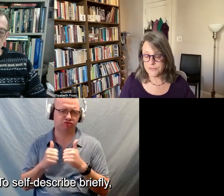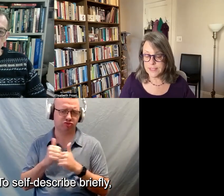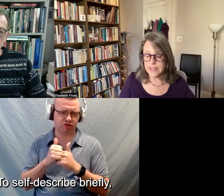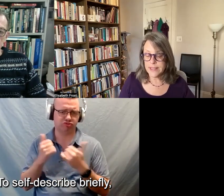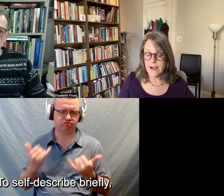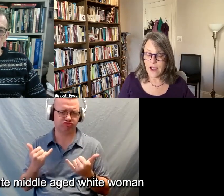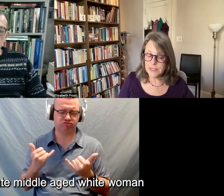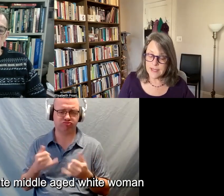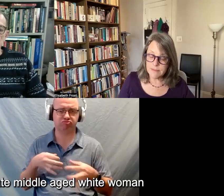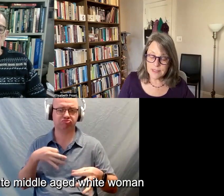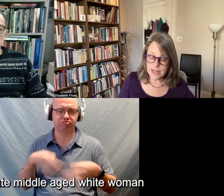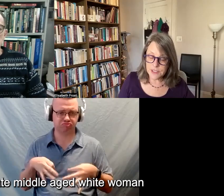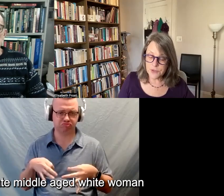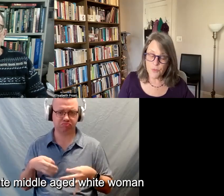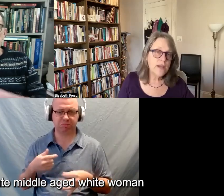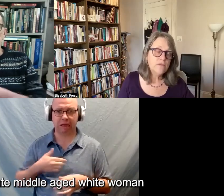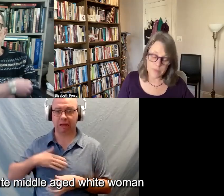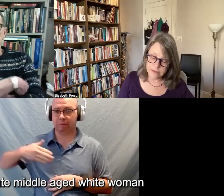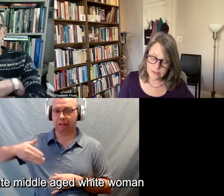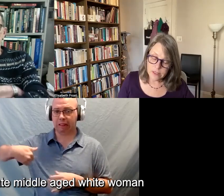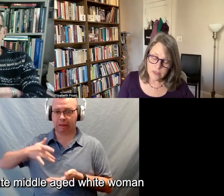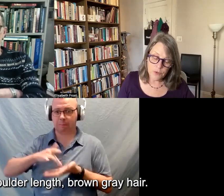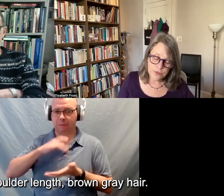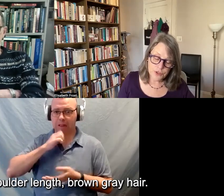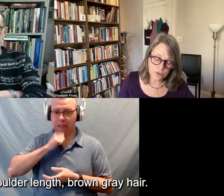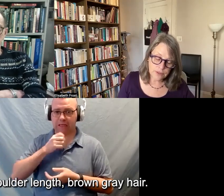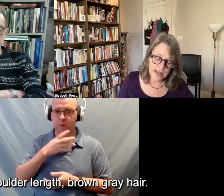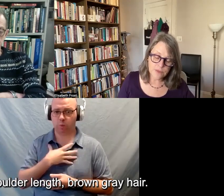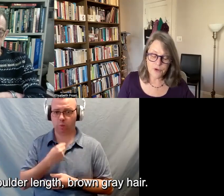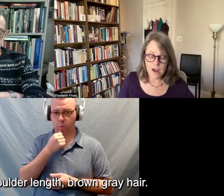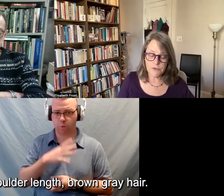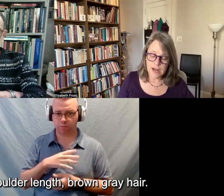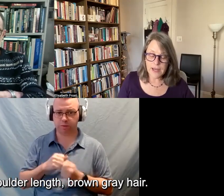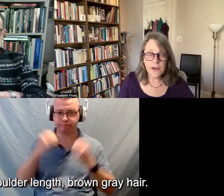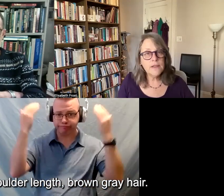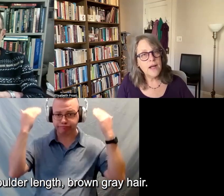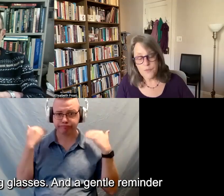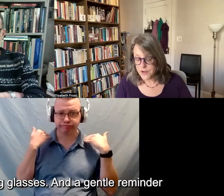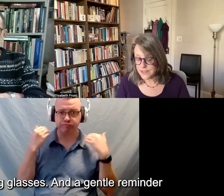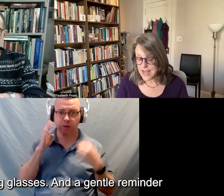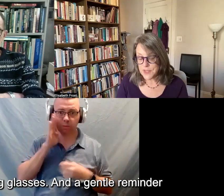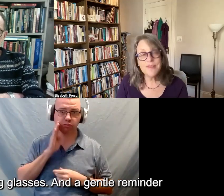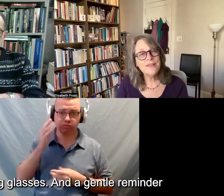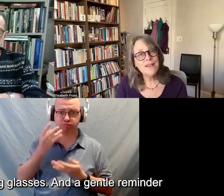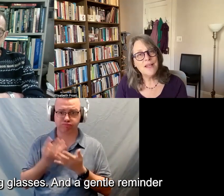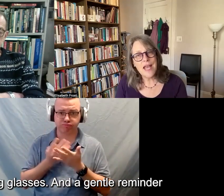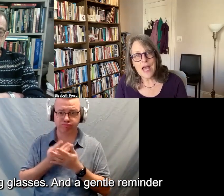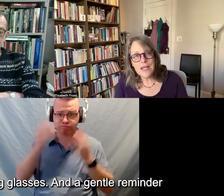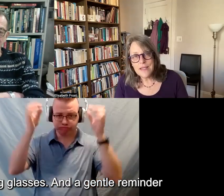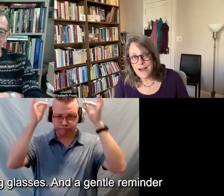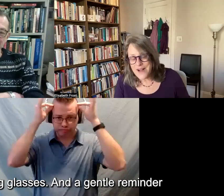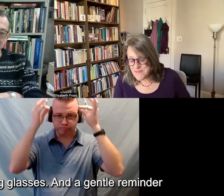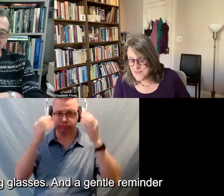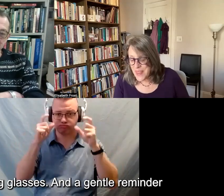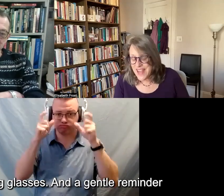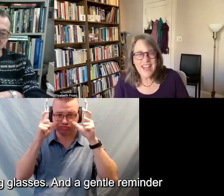self-describe briefly, I'm a late middle-aged white woman with shoulder-length brown-gray hair. I'm wearing glasses,